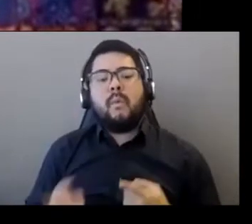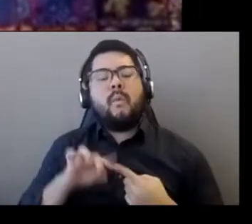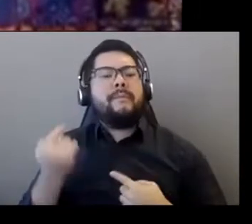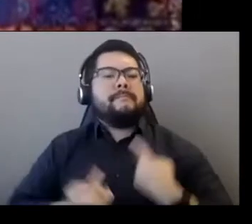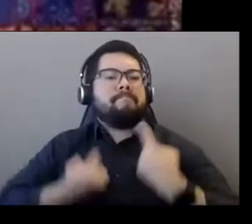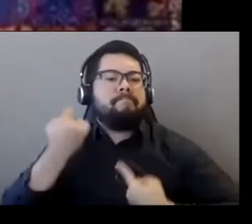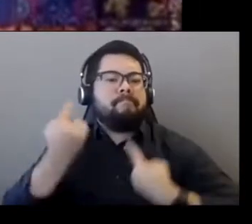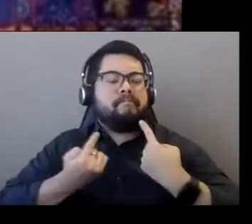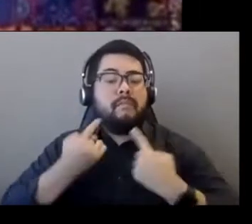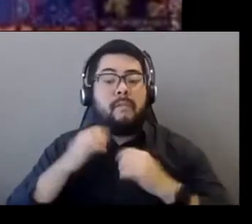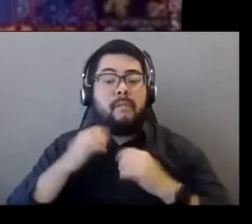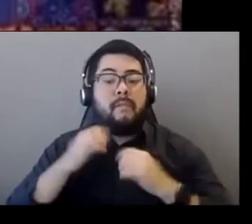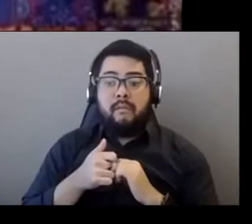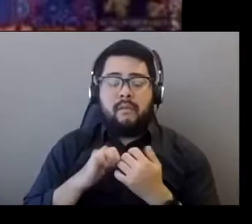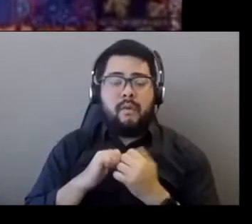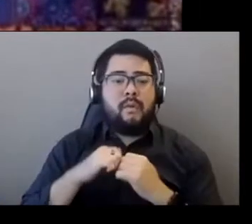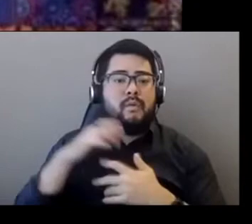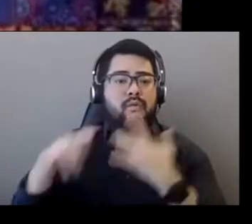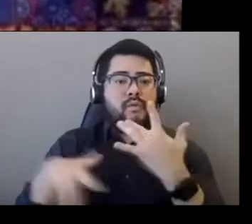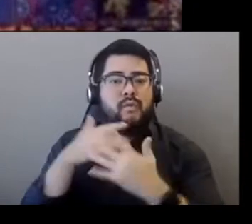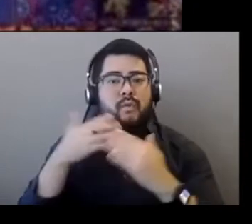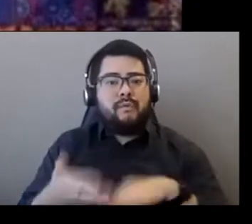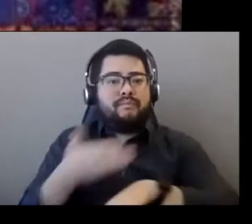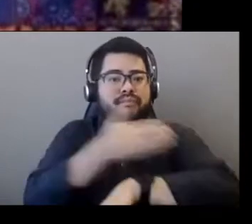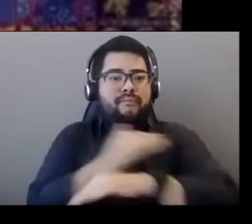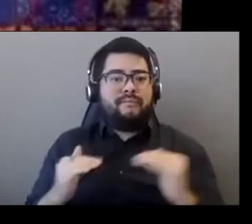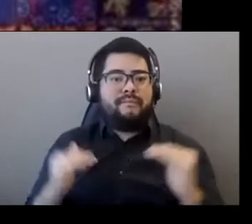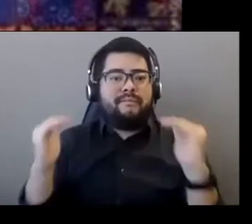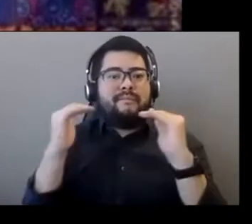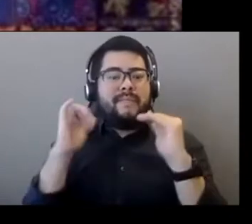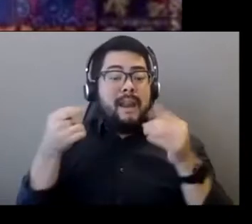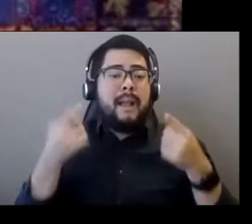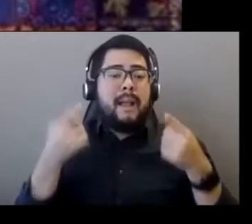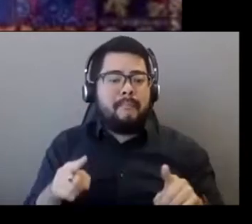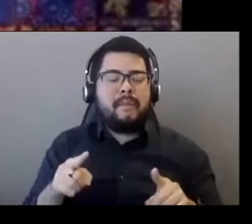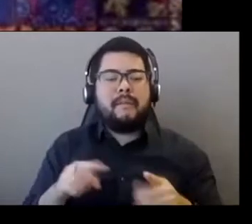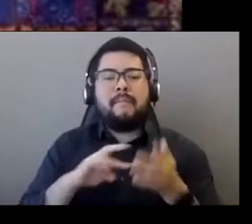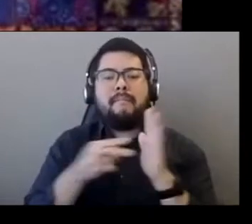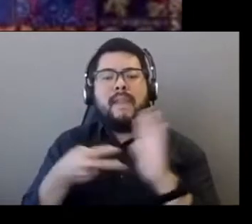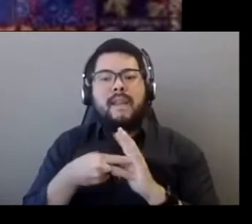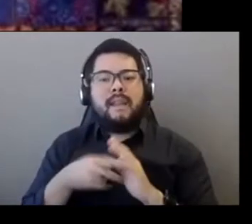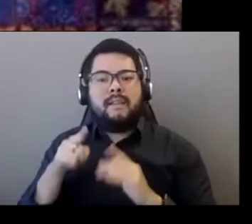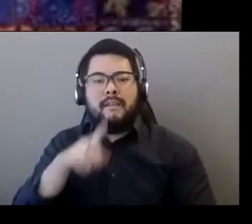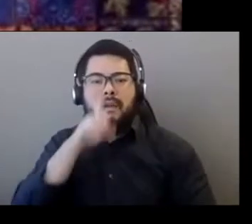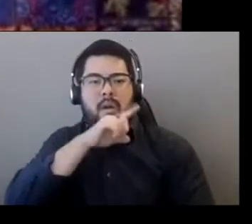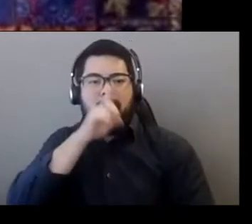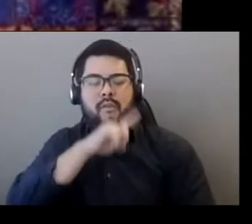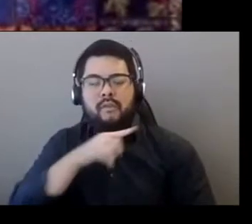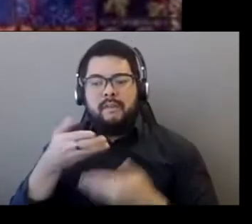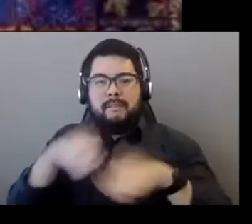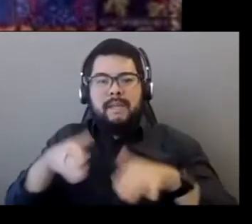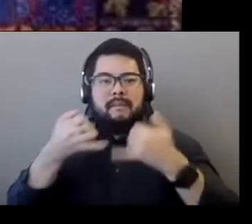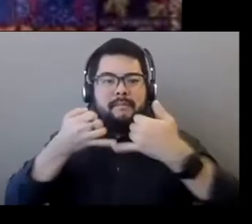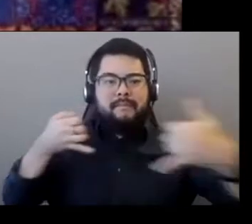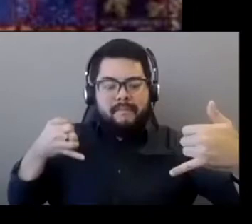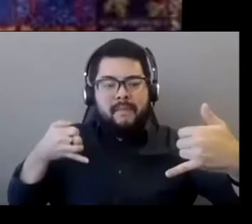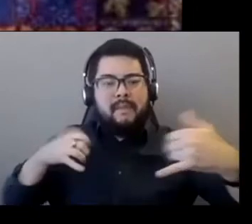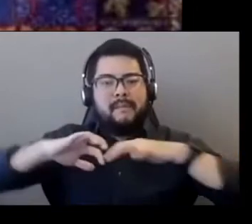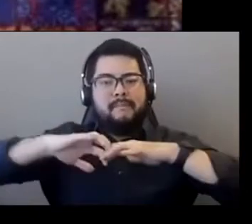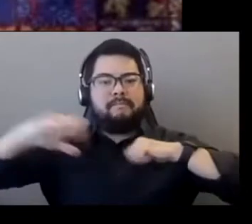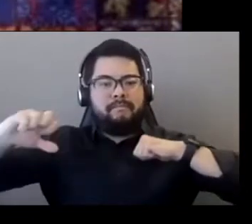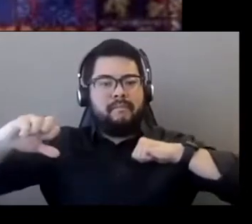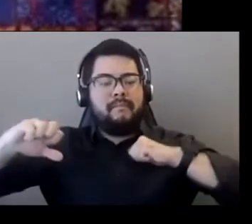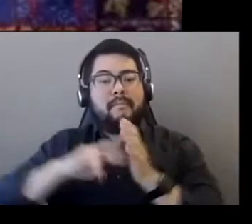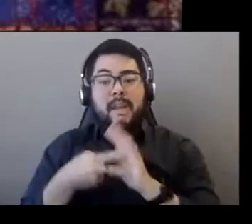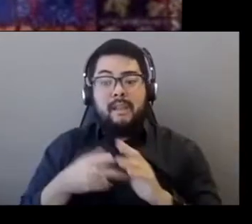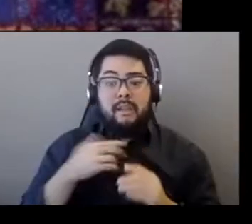of social movements being central to our work in the academy, thereby undoing this artificial split that seeks to abstract the academy